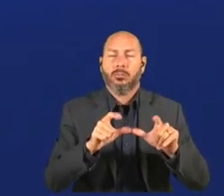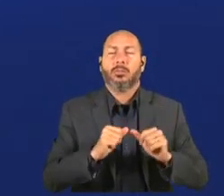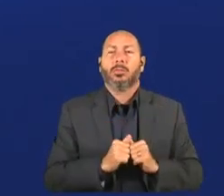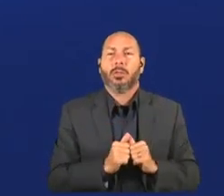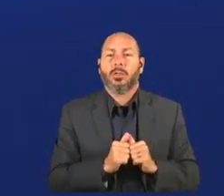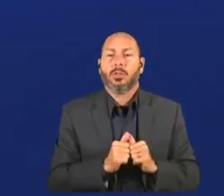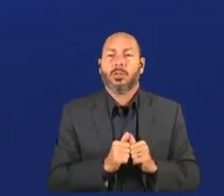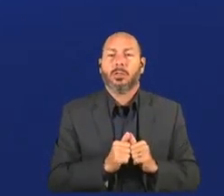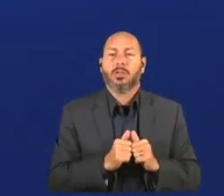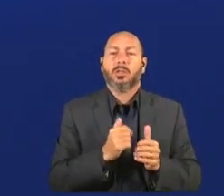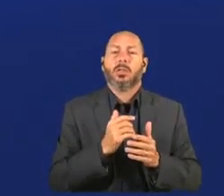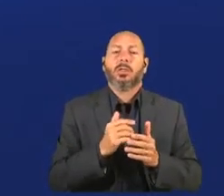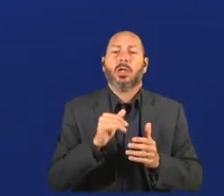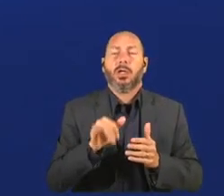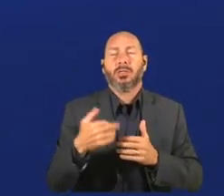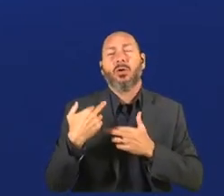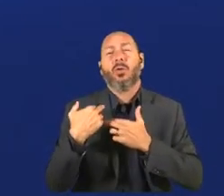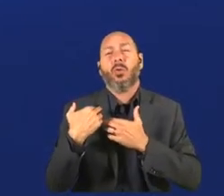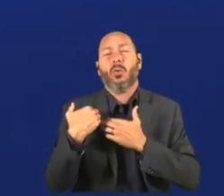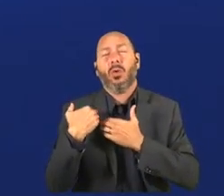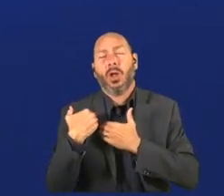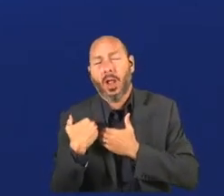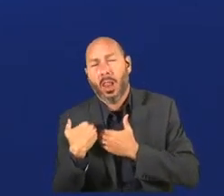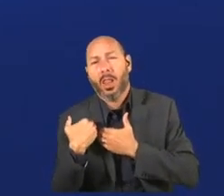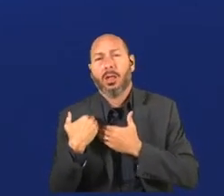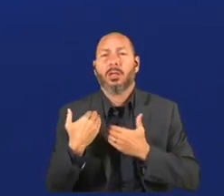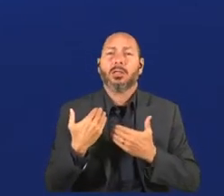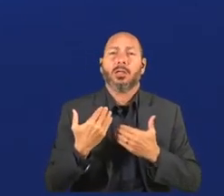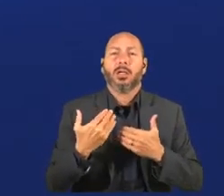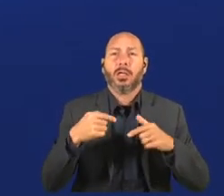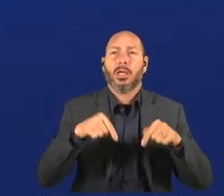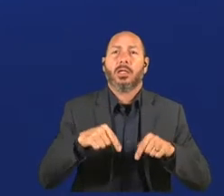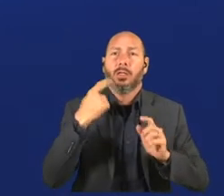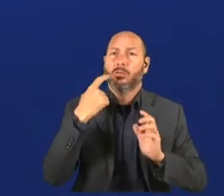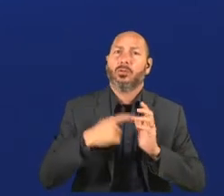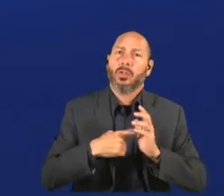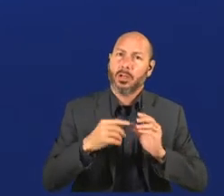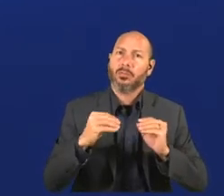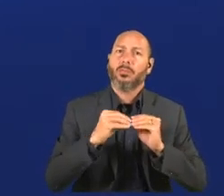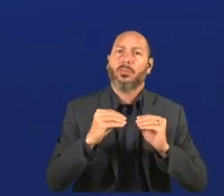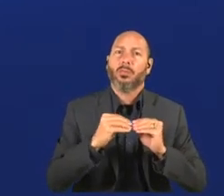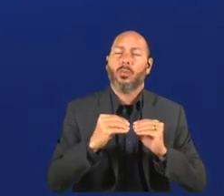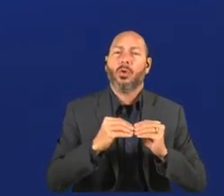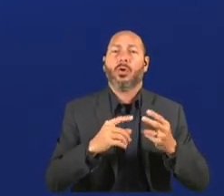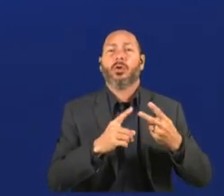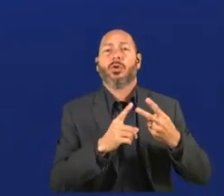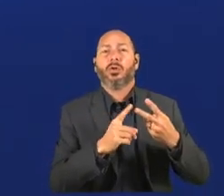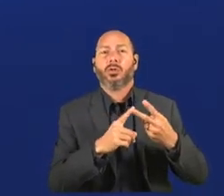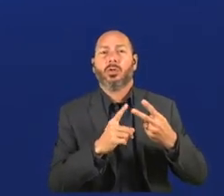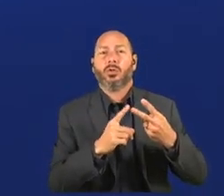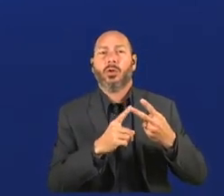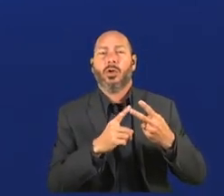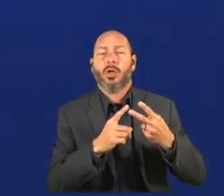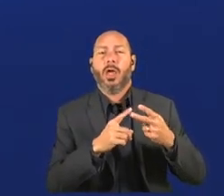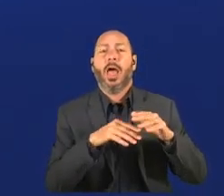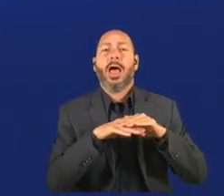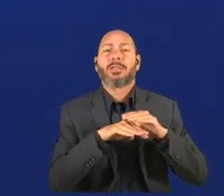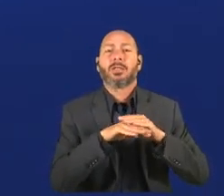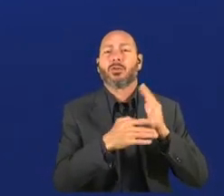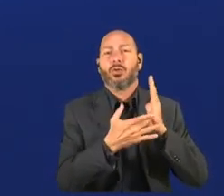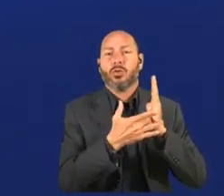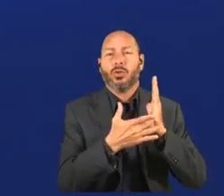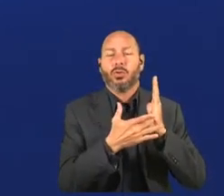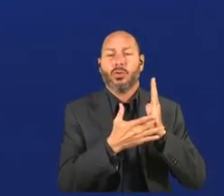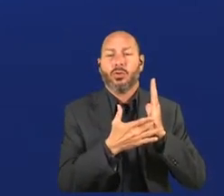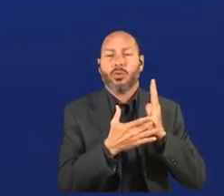and some of those burdens that are more acute here in the island. But then also the technology access, so how much